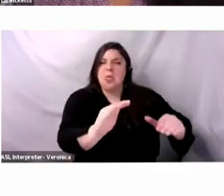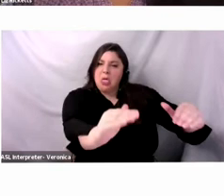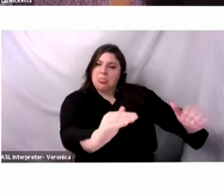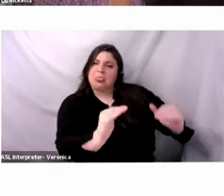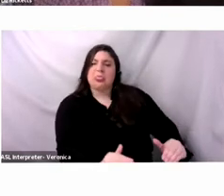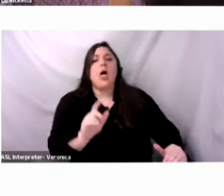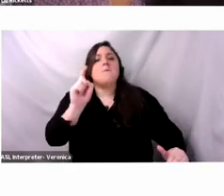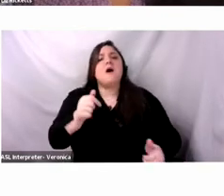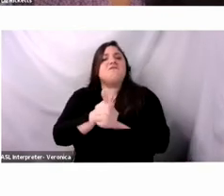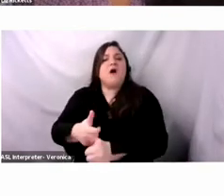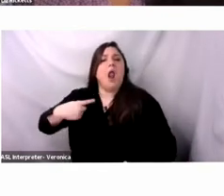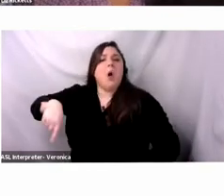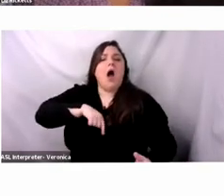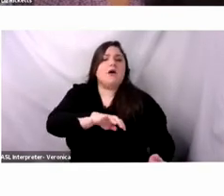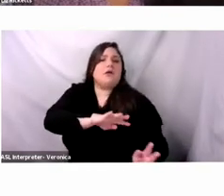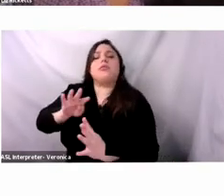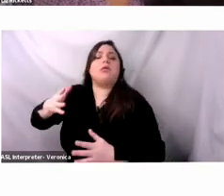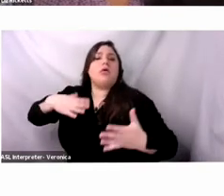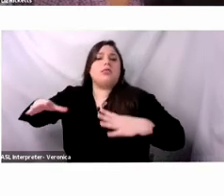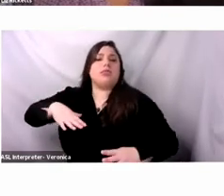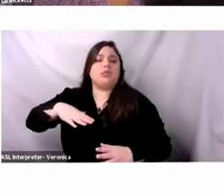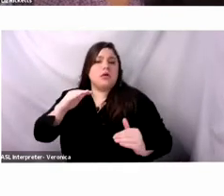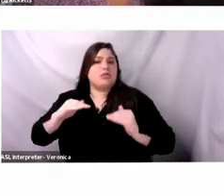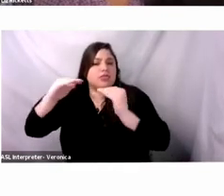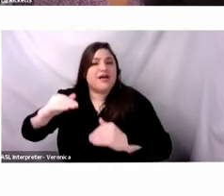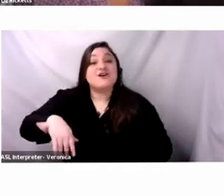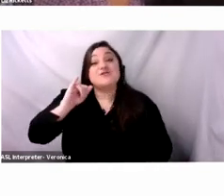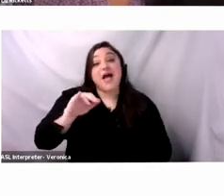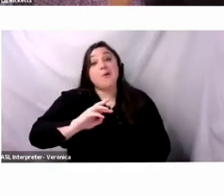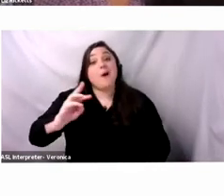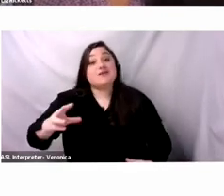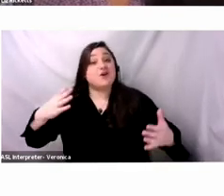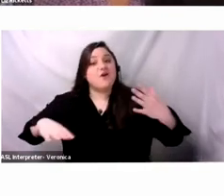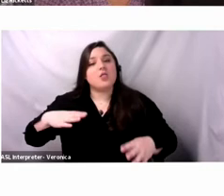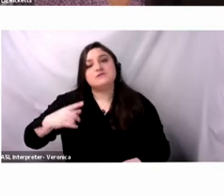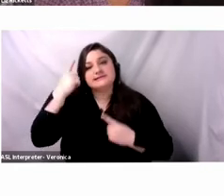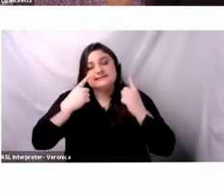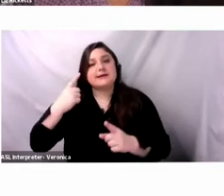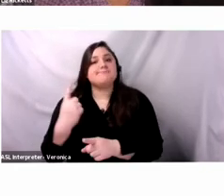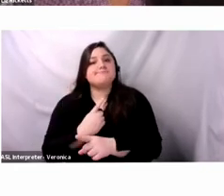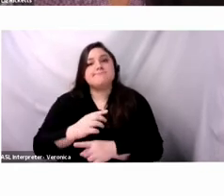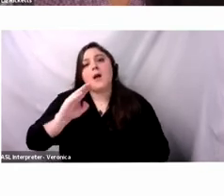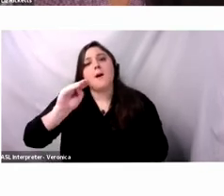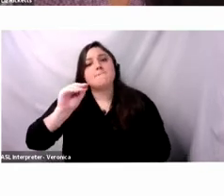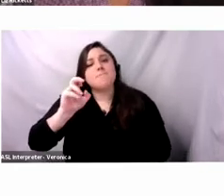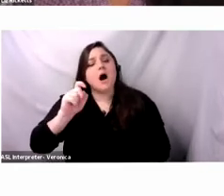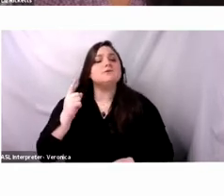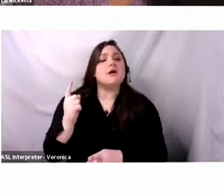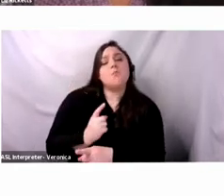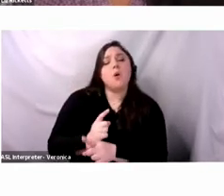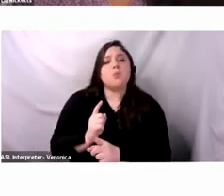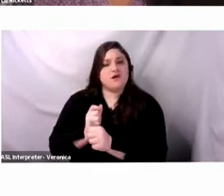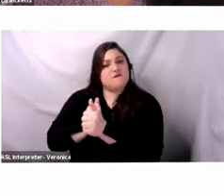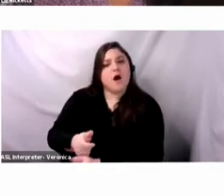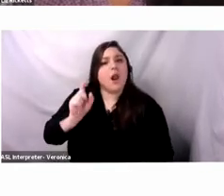up. Western style dress was seen as modest, whereas local cloth was literally considered the devil's clothes. As you can see in this